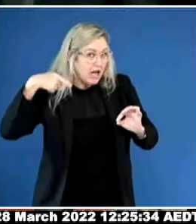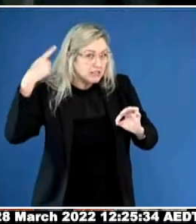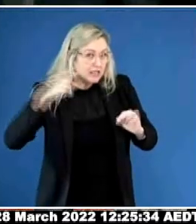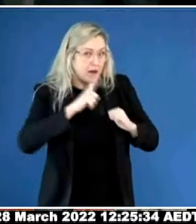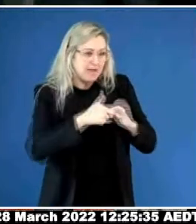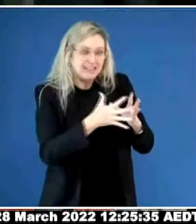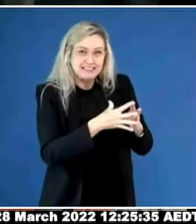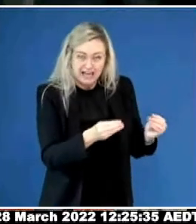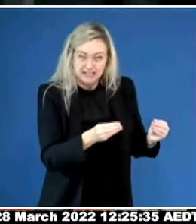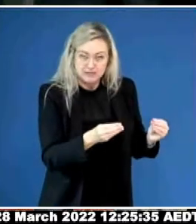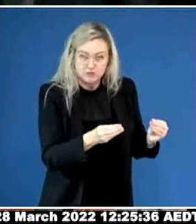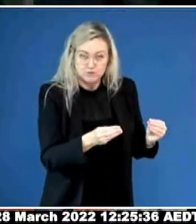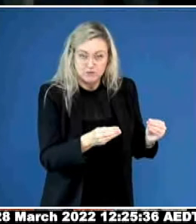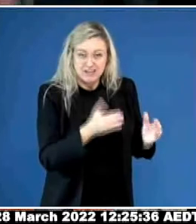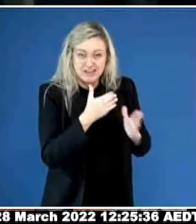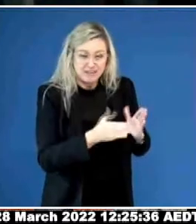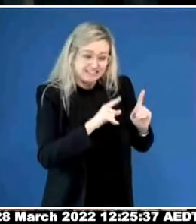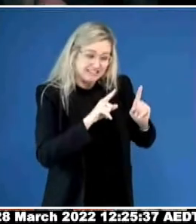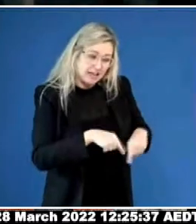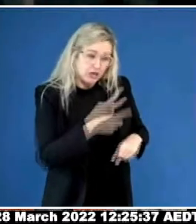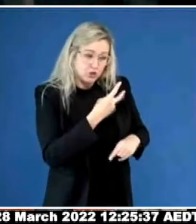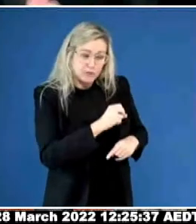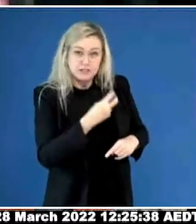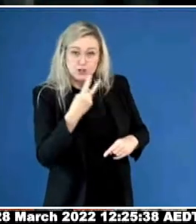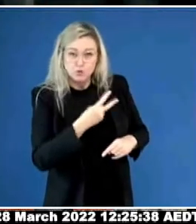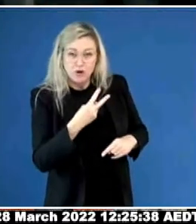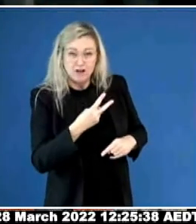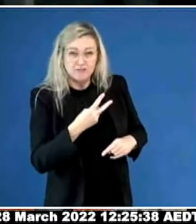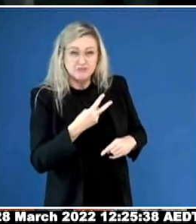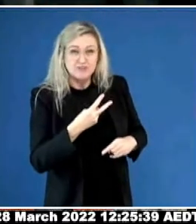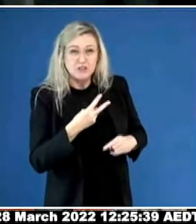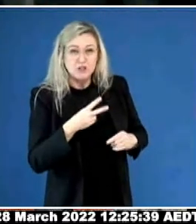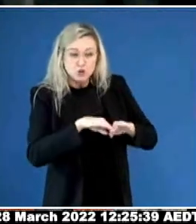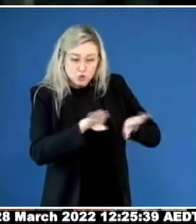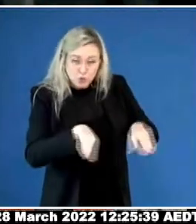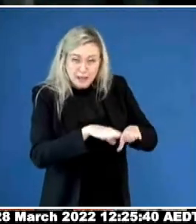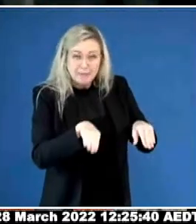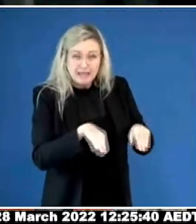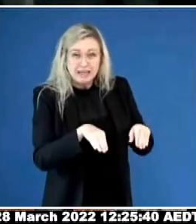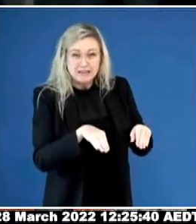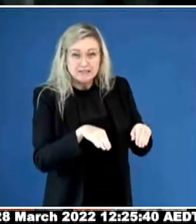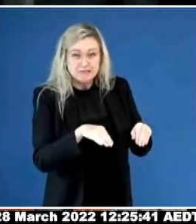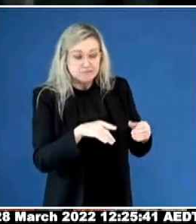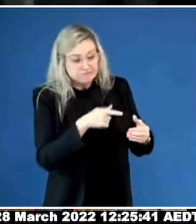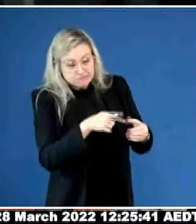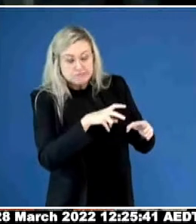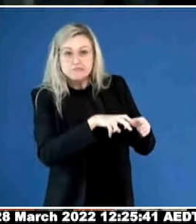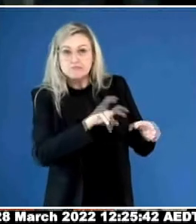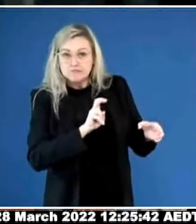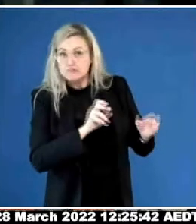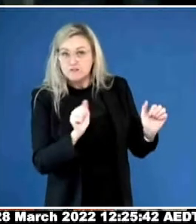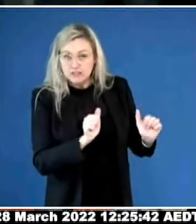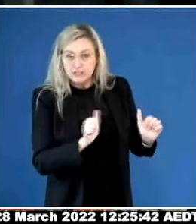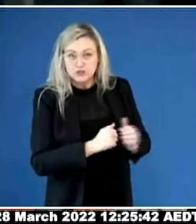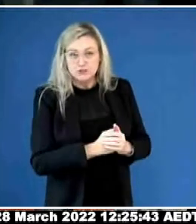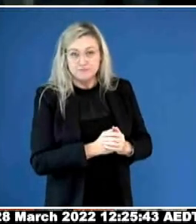the retirement from the swimming at that competitive level. So not having swimming meant